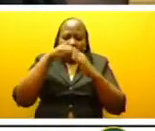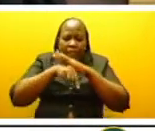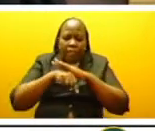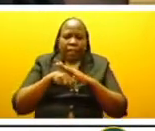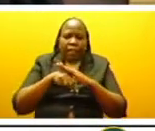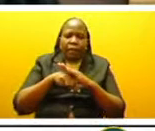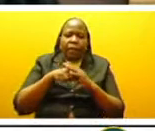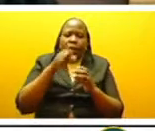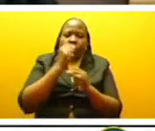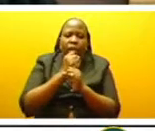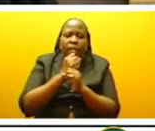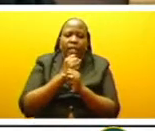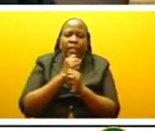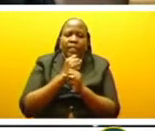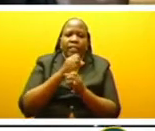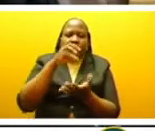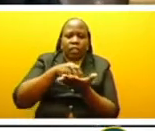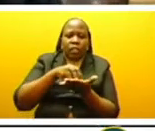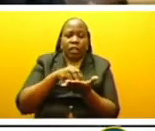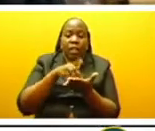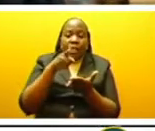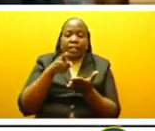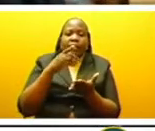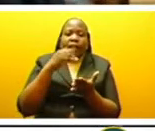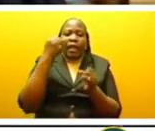That would be the end of my presentation.